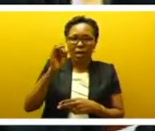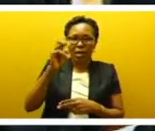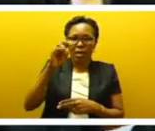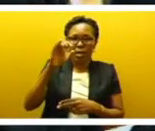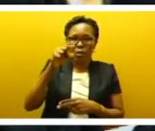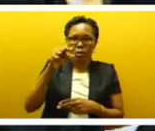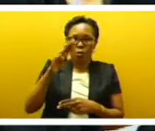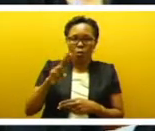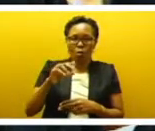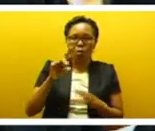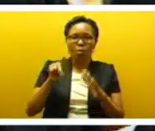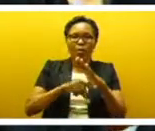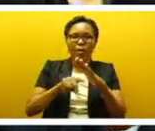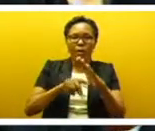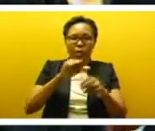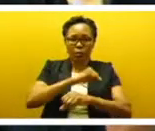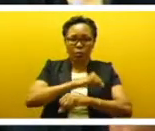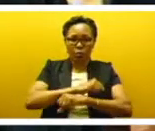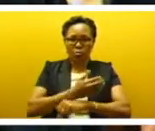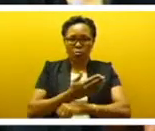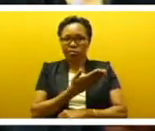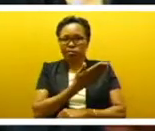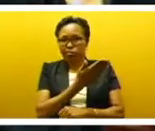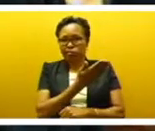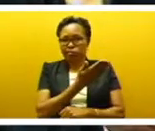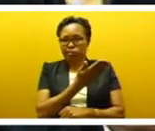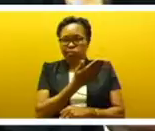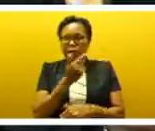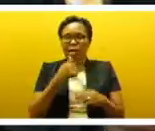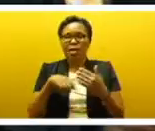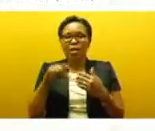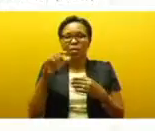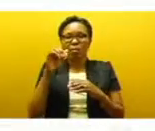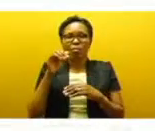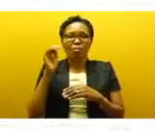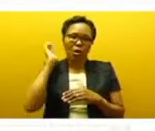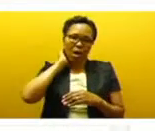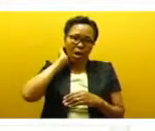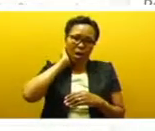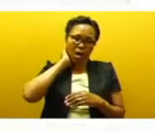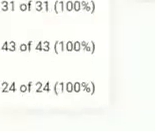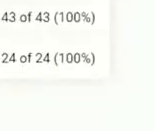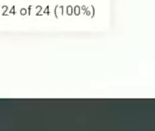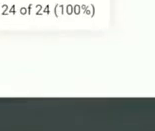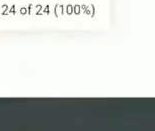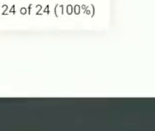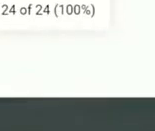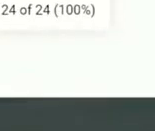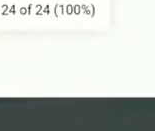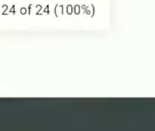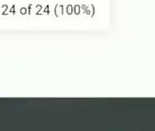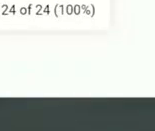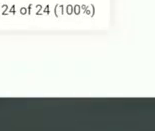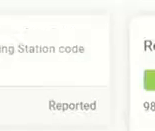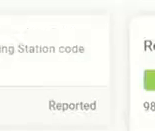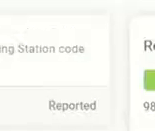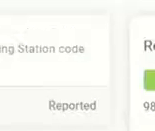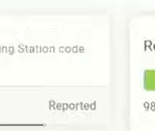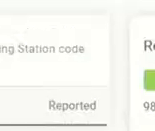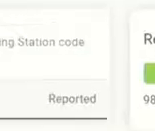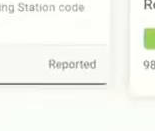and it is in Muranga, in Kangema constituency, in a ward called